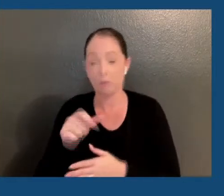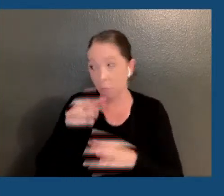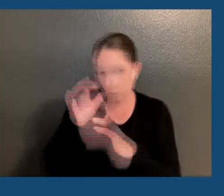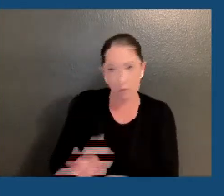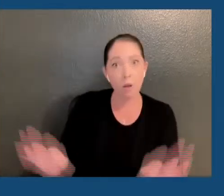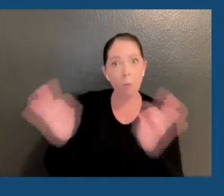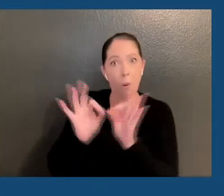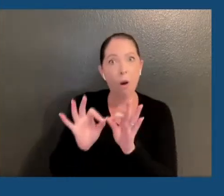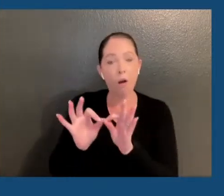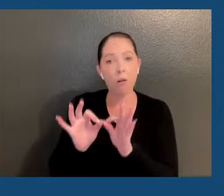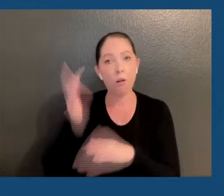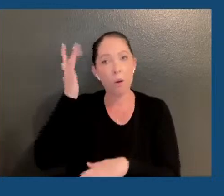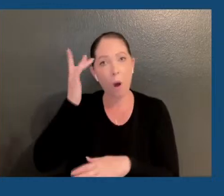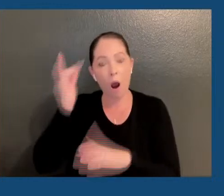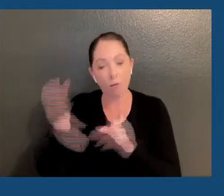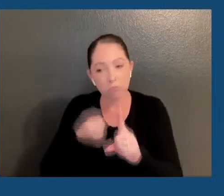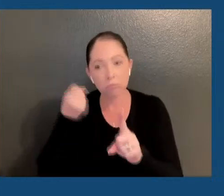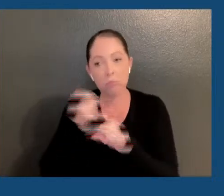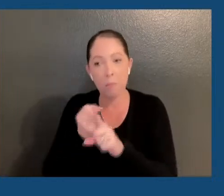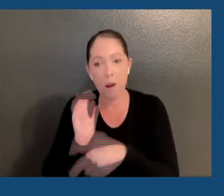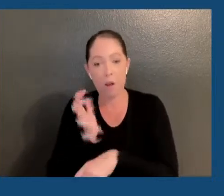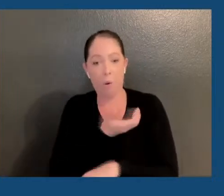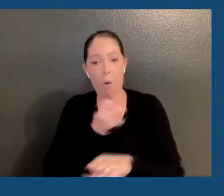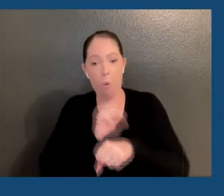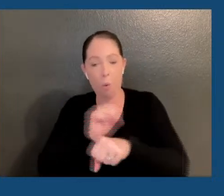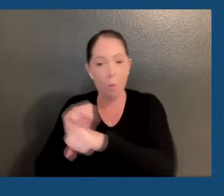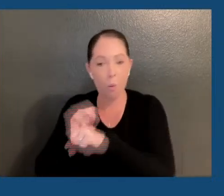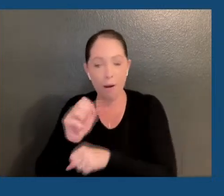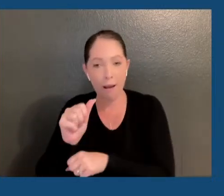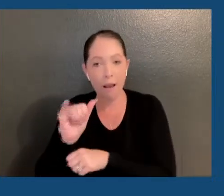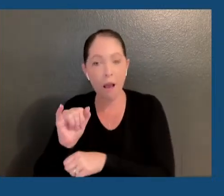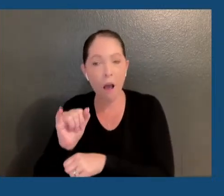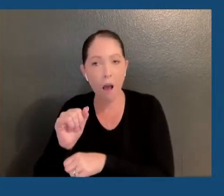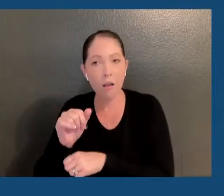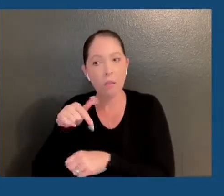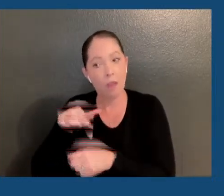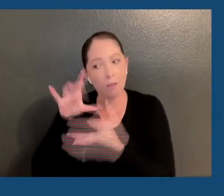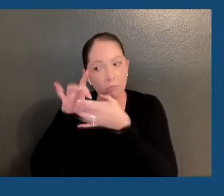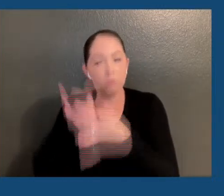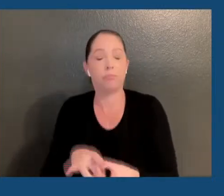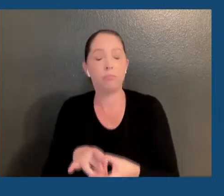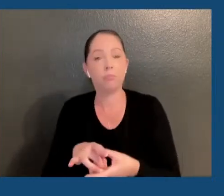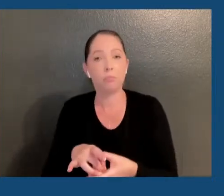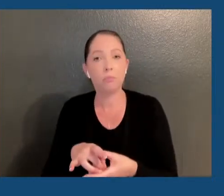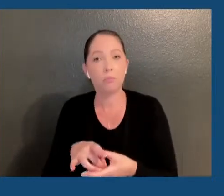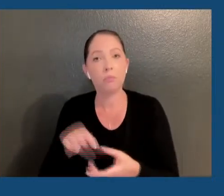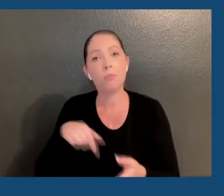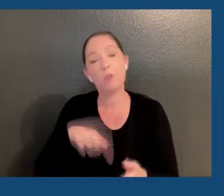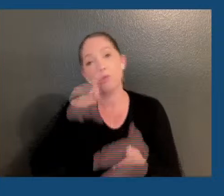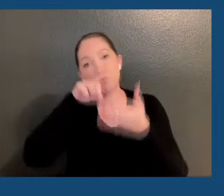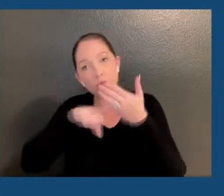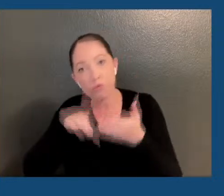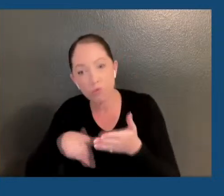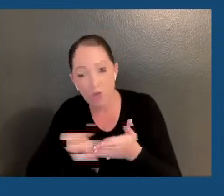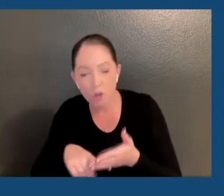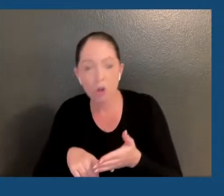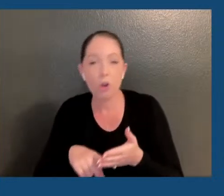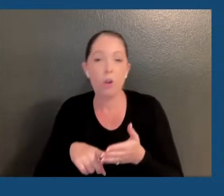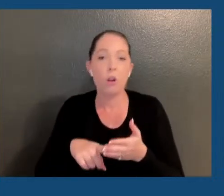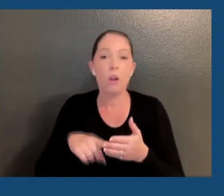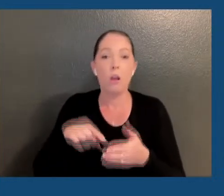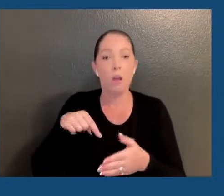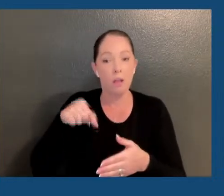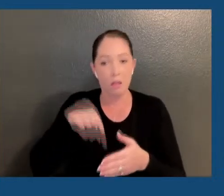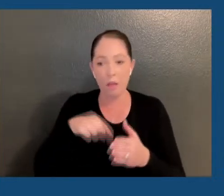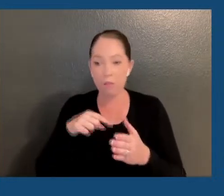impact of our work in AI. The incredible research findings this technology will power are important,